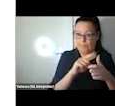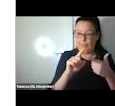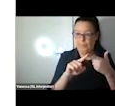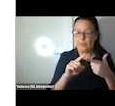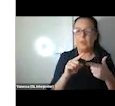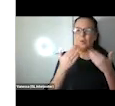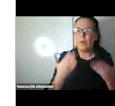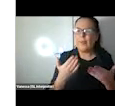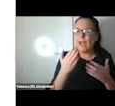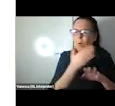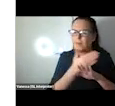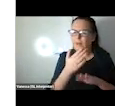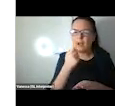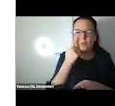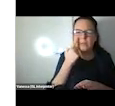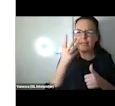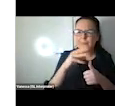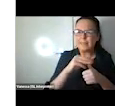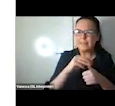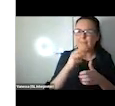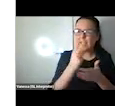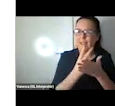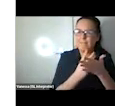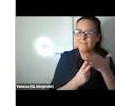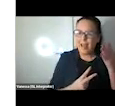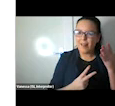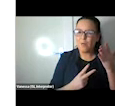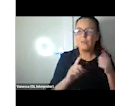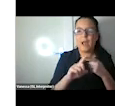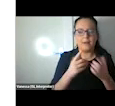start to see specific values and an awful lot of detail.